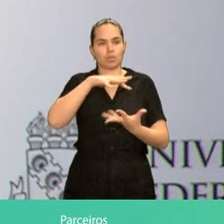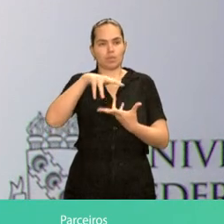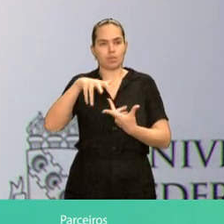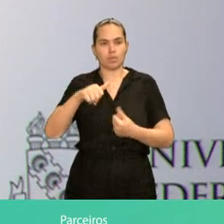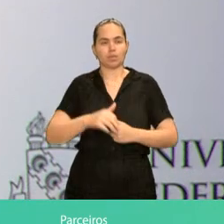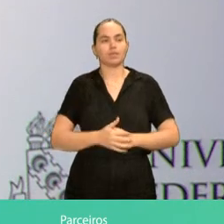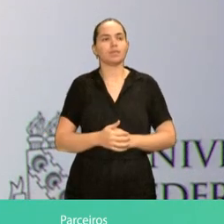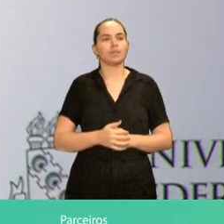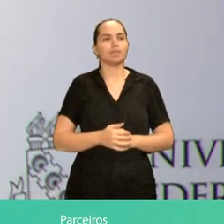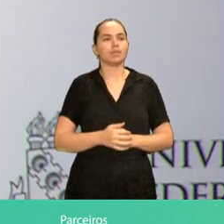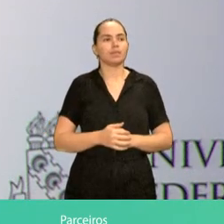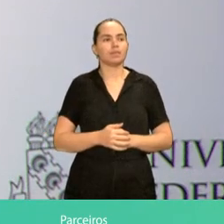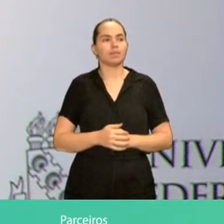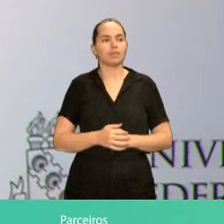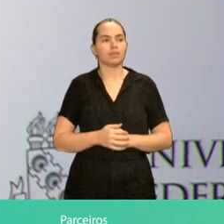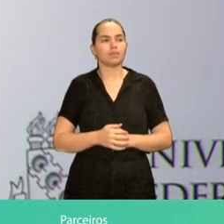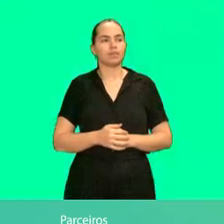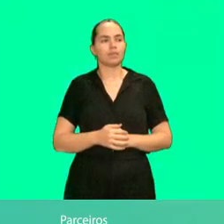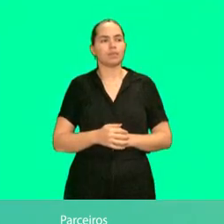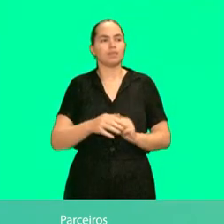in the global decarbonization.